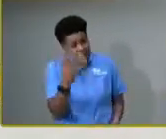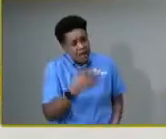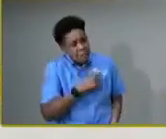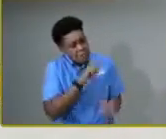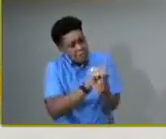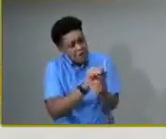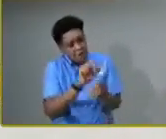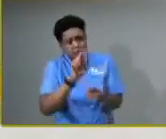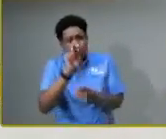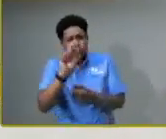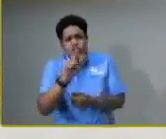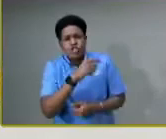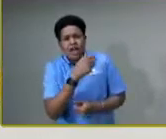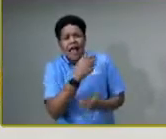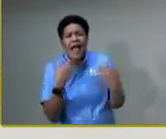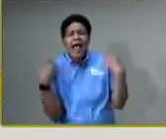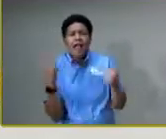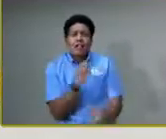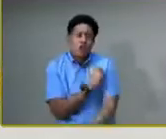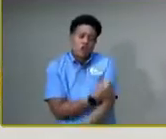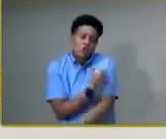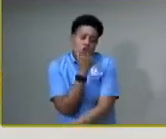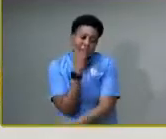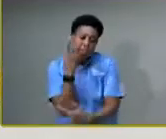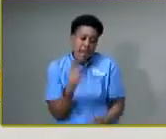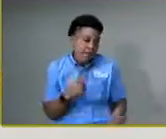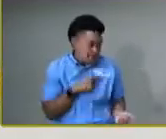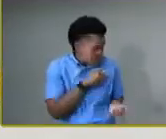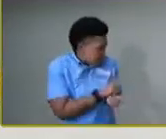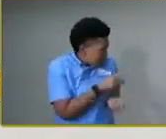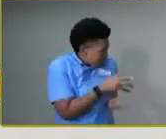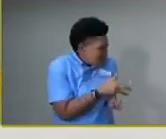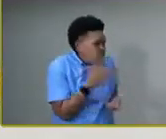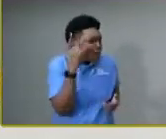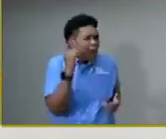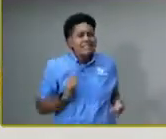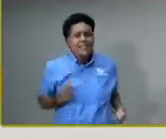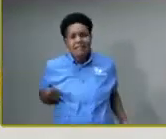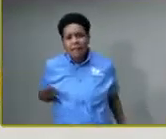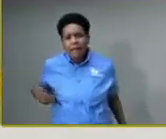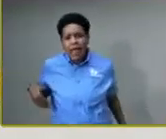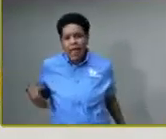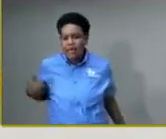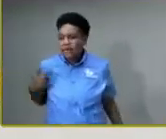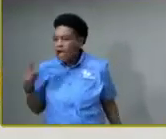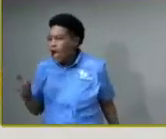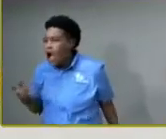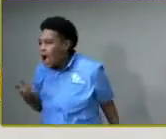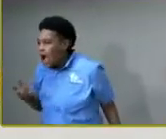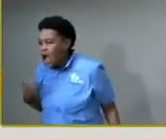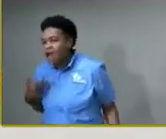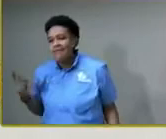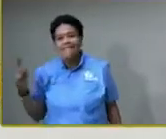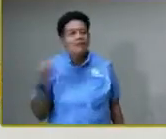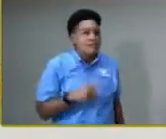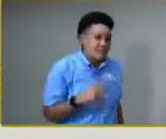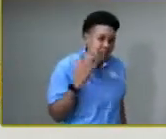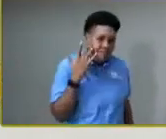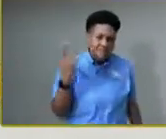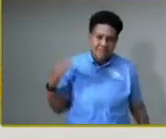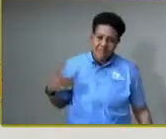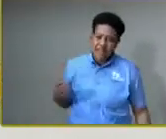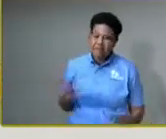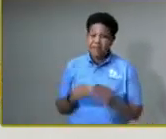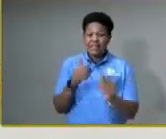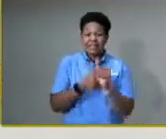Regional Health Authority up to a short while ago, which is why I was a bit late for this meeting, each Regional Health Authority